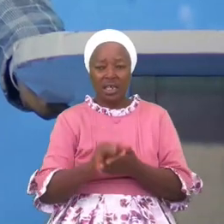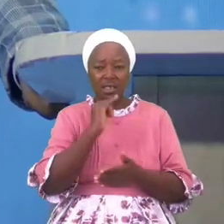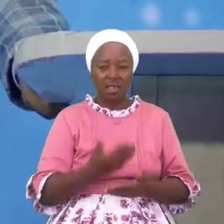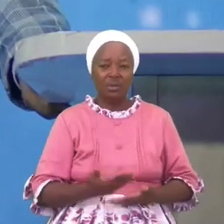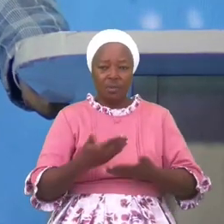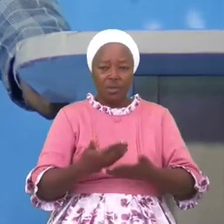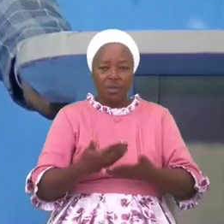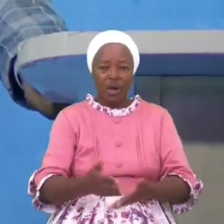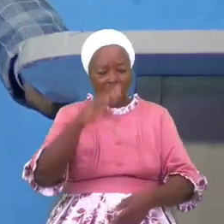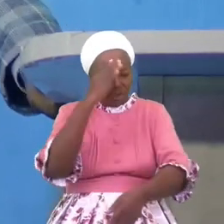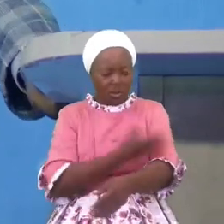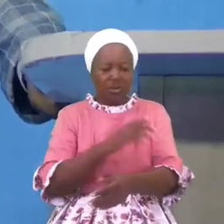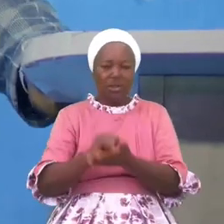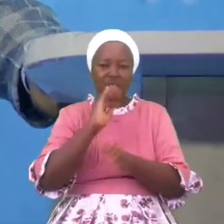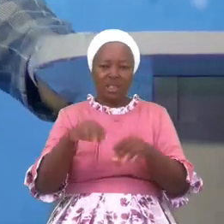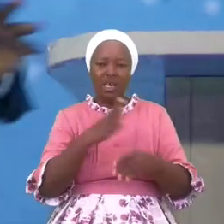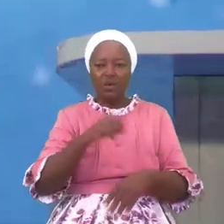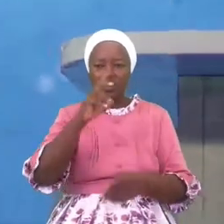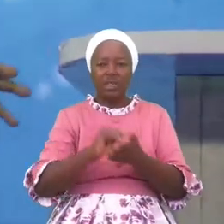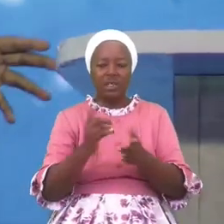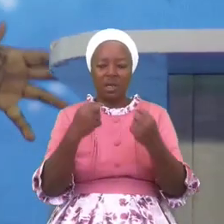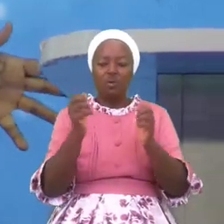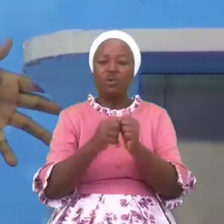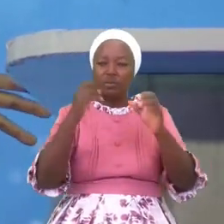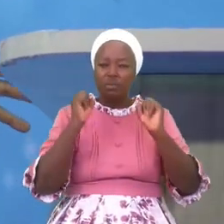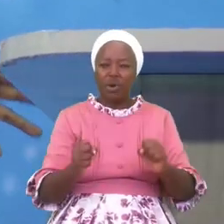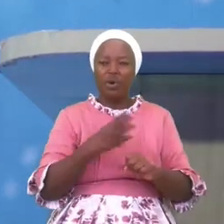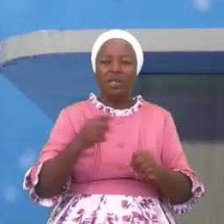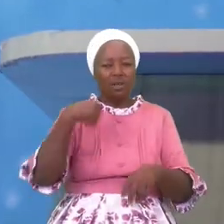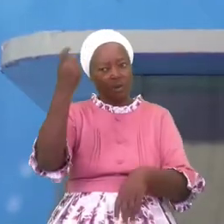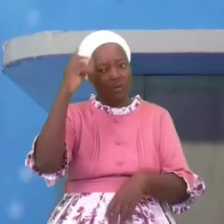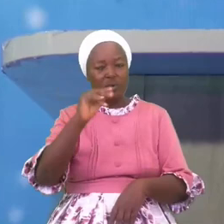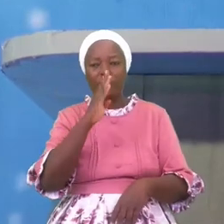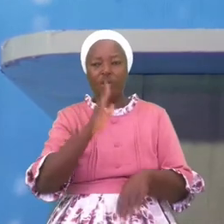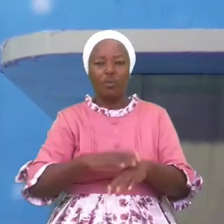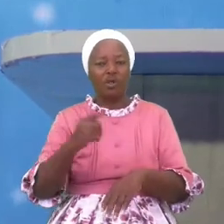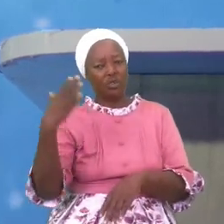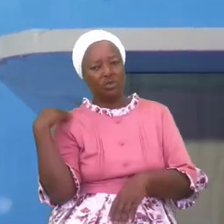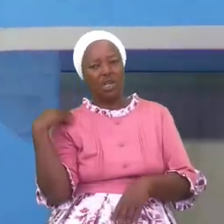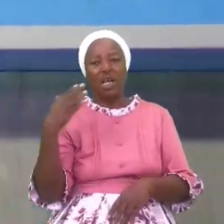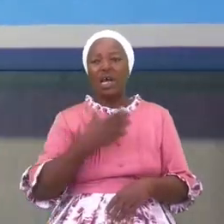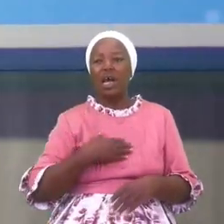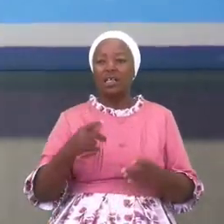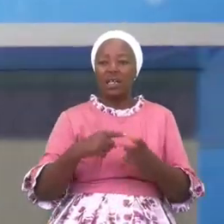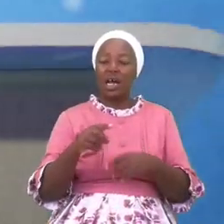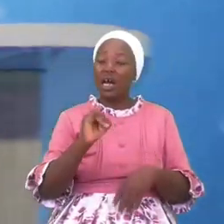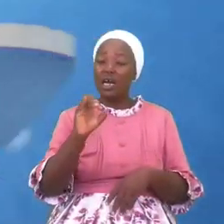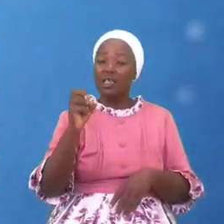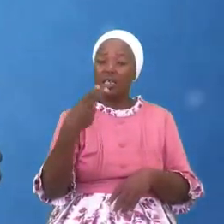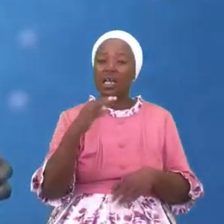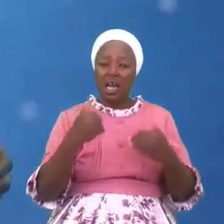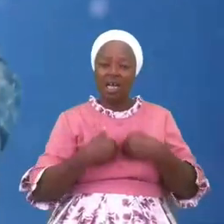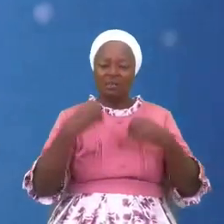power, and the government shall be upon his shoulder. Isaiah has a lot to tell us. We come to Isaiah